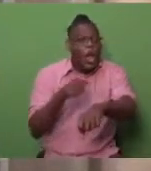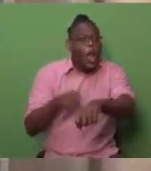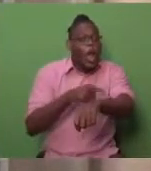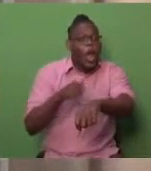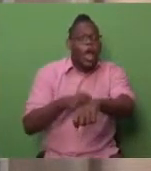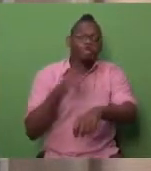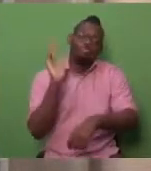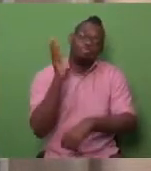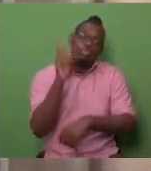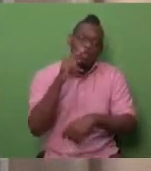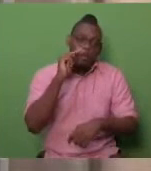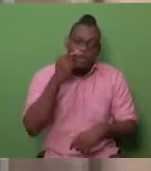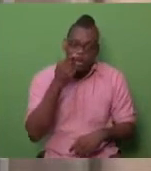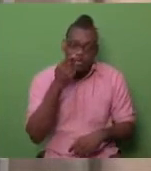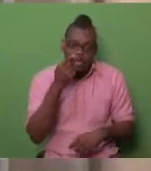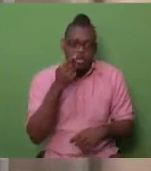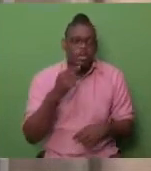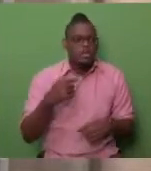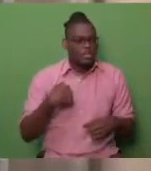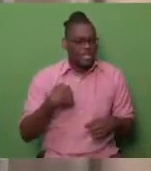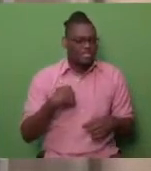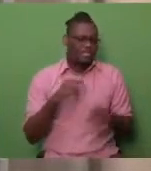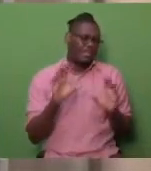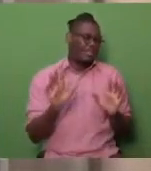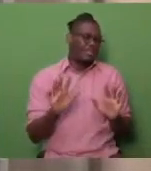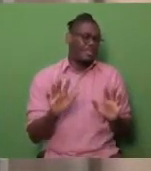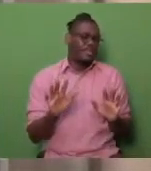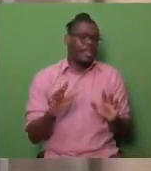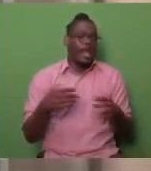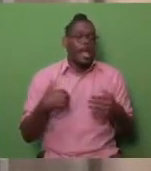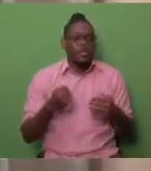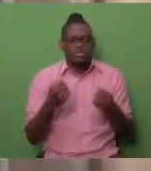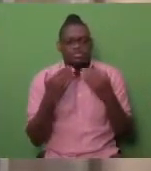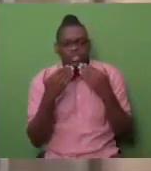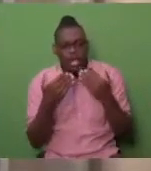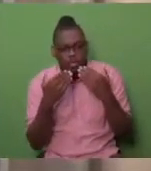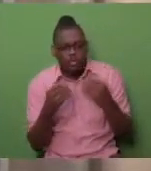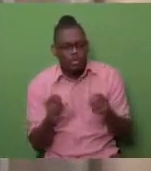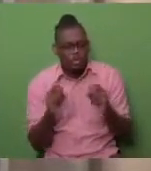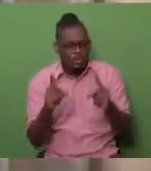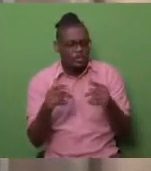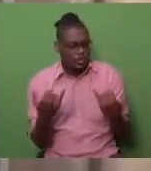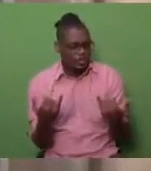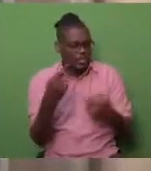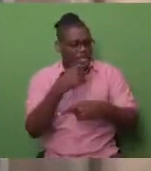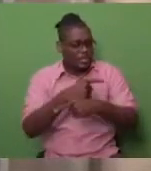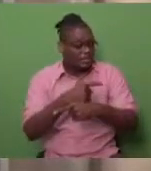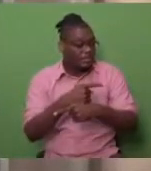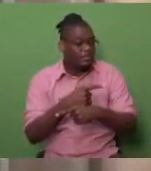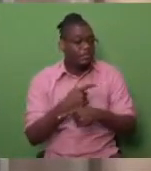contribute. I have sat in this esteemed house for almost 27 years.